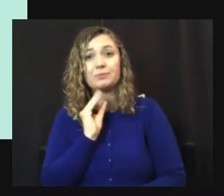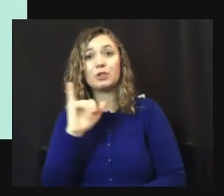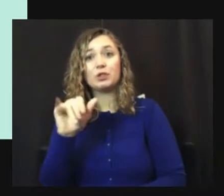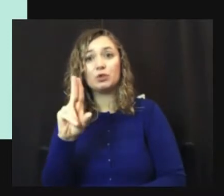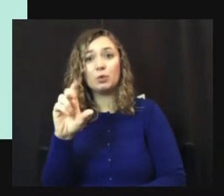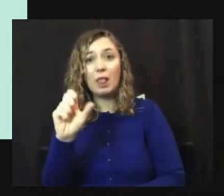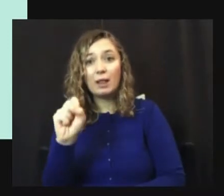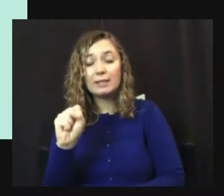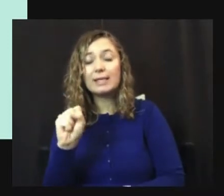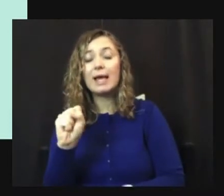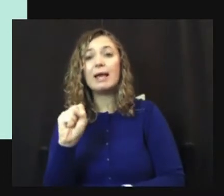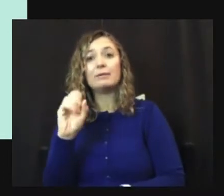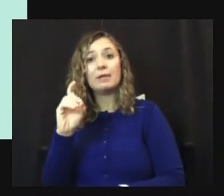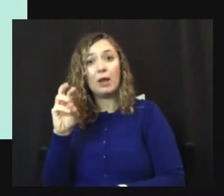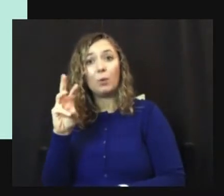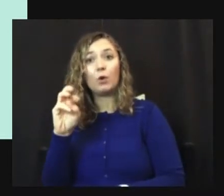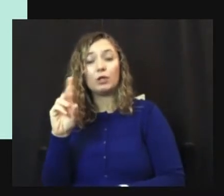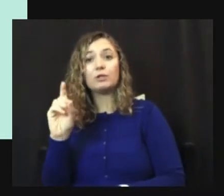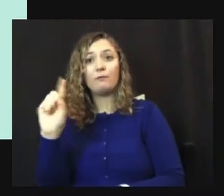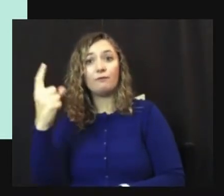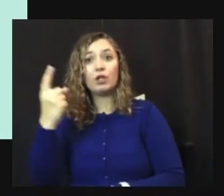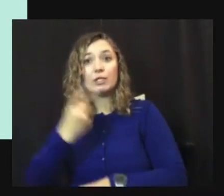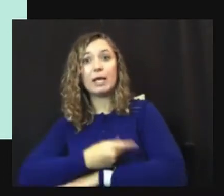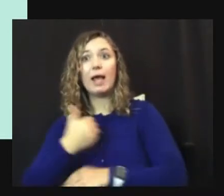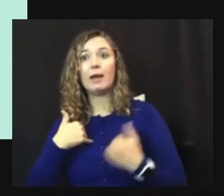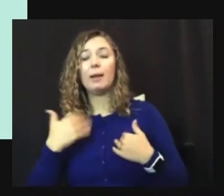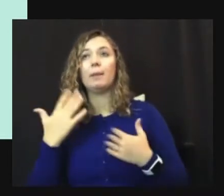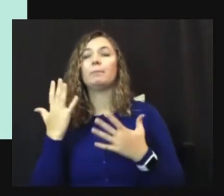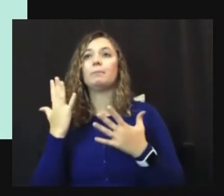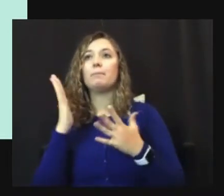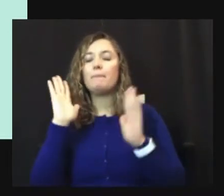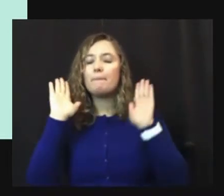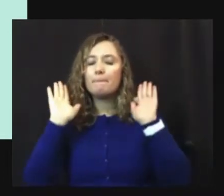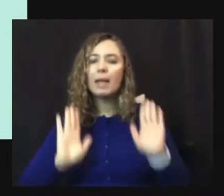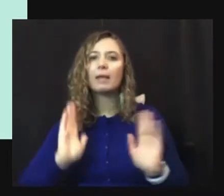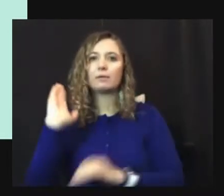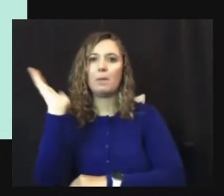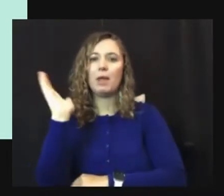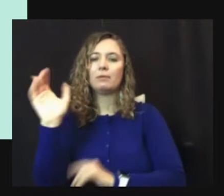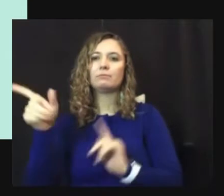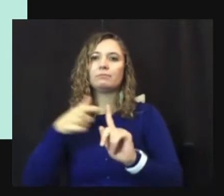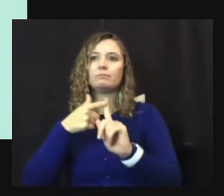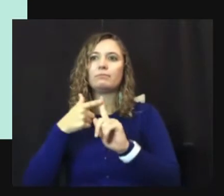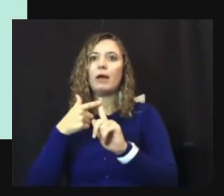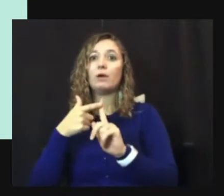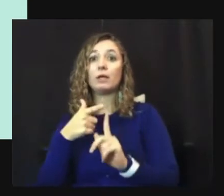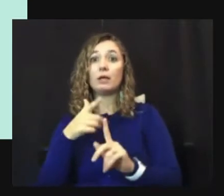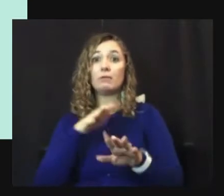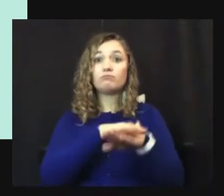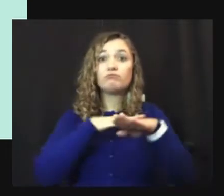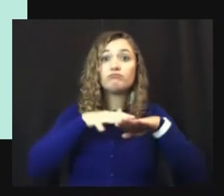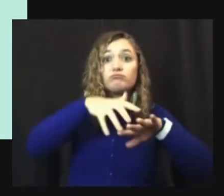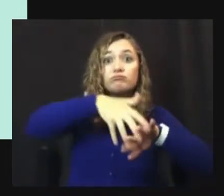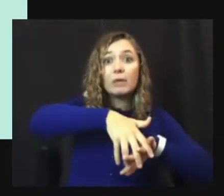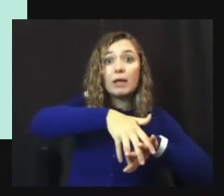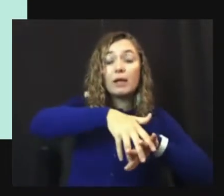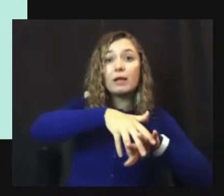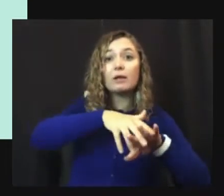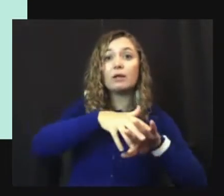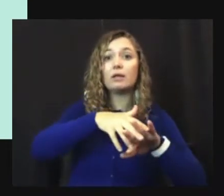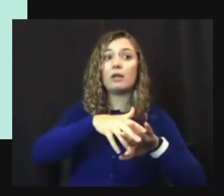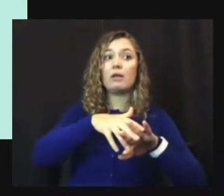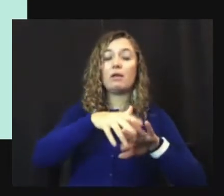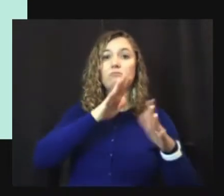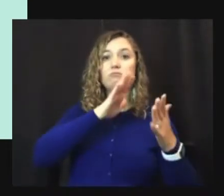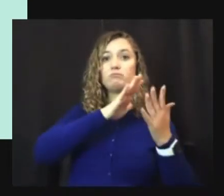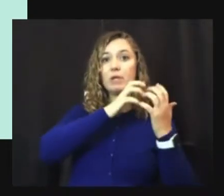she had a presentation that was amazing about integrating Indigenous Native American knowledge